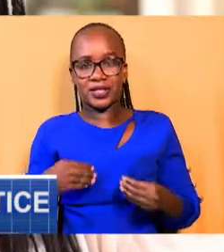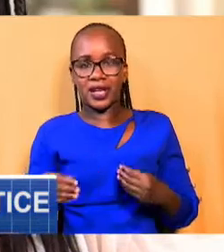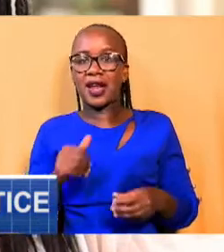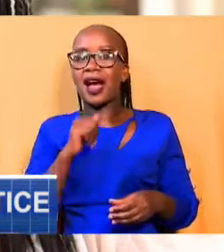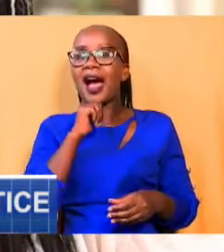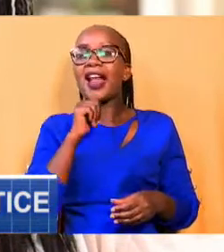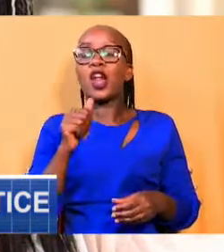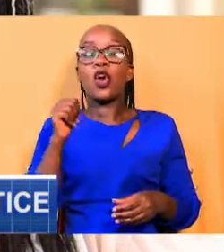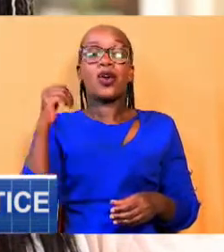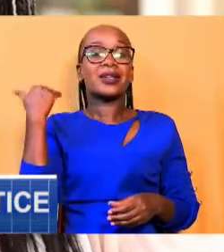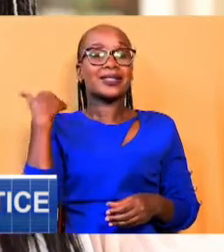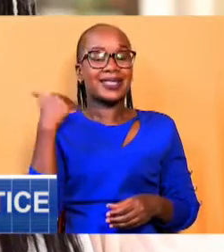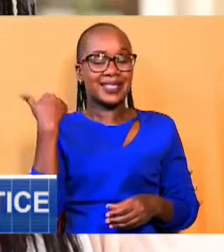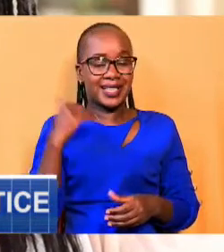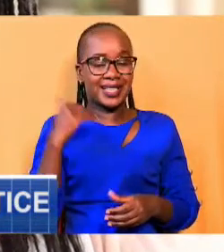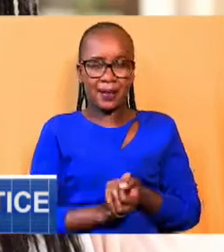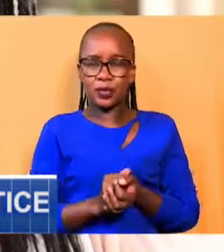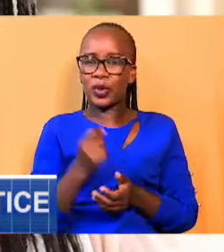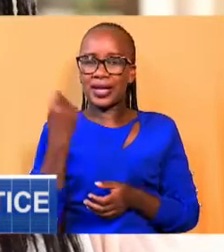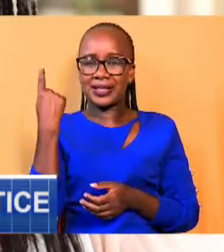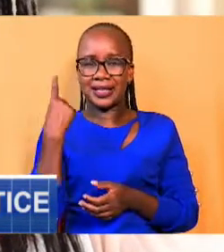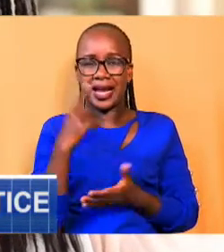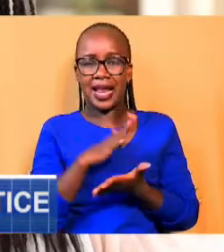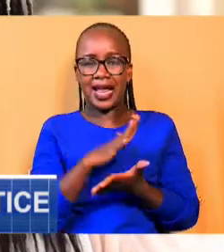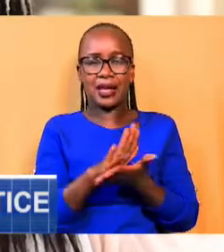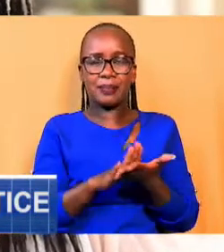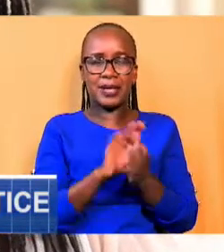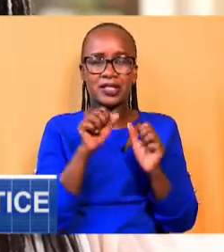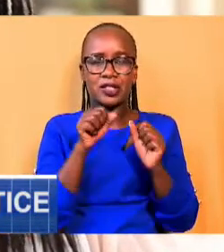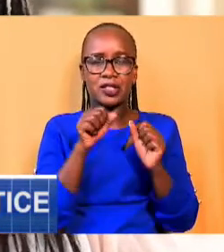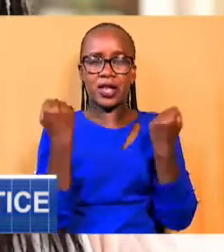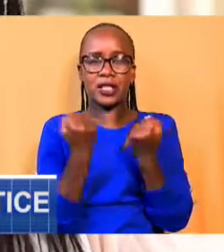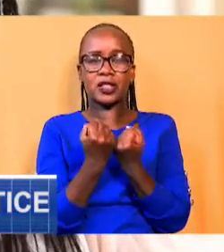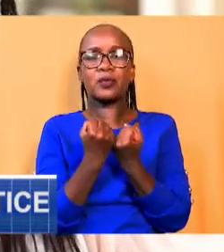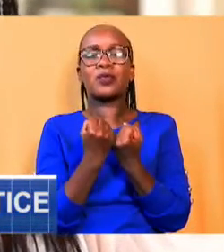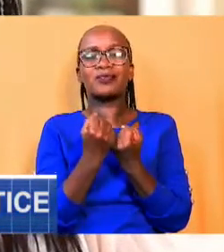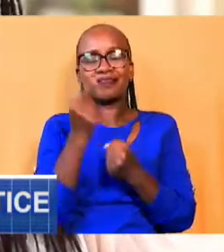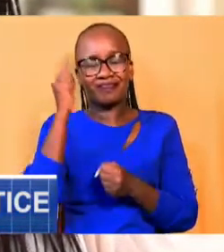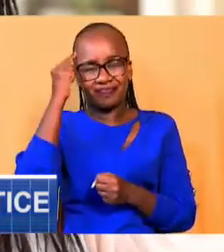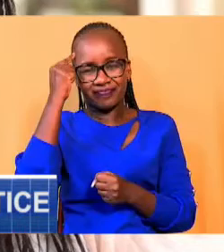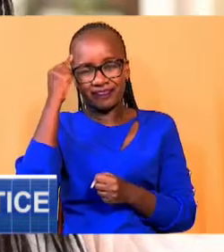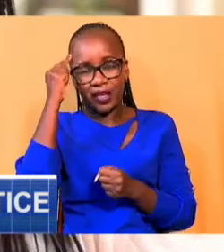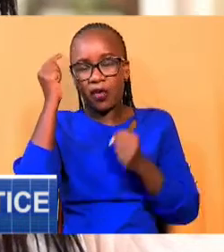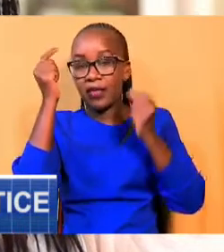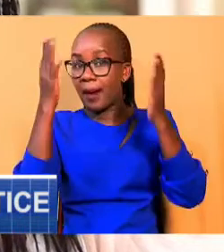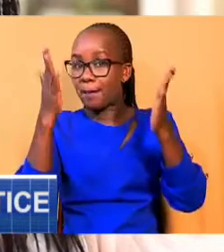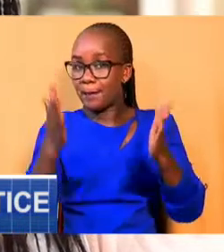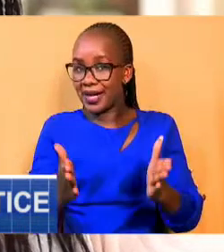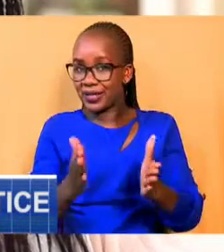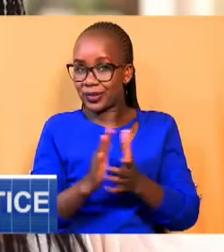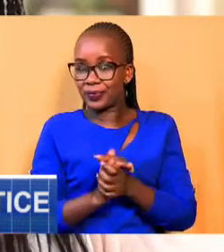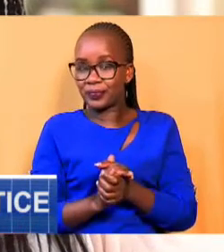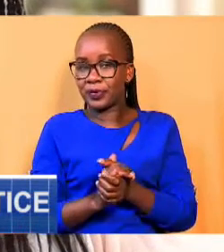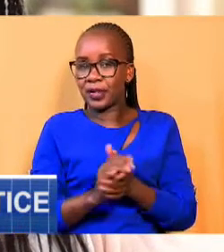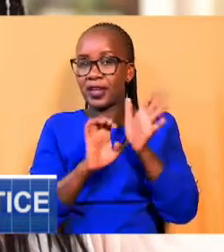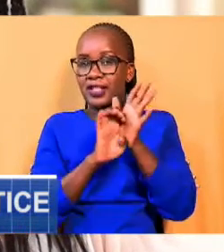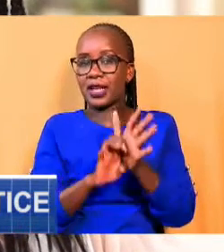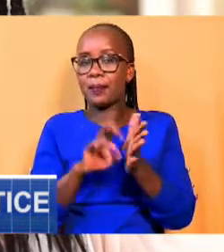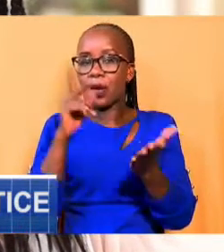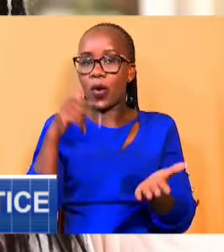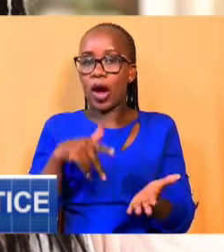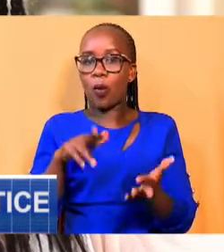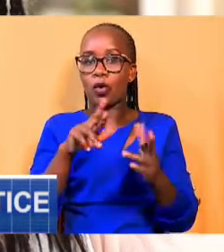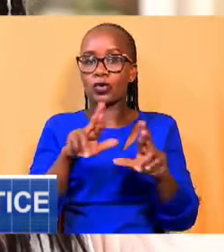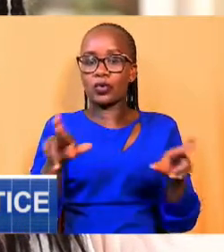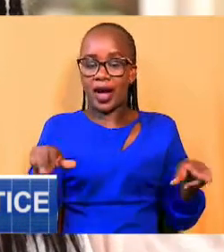are not crimes. You will realize it's based on the society's perception of the person. For instance, you walk